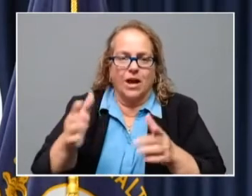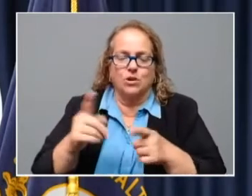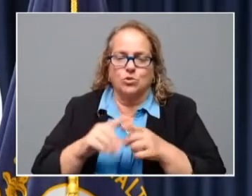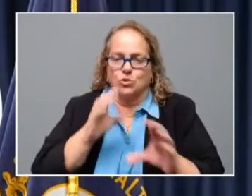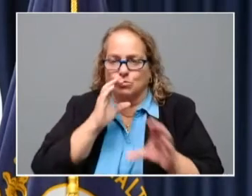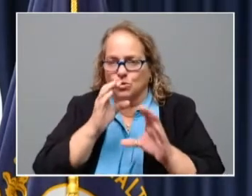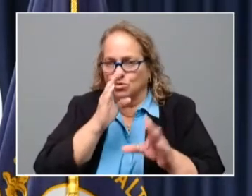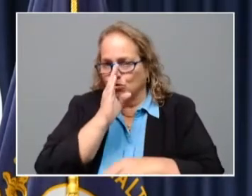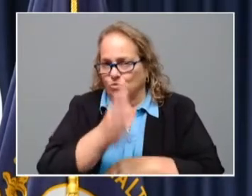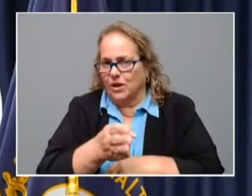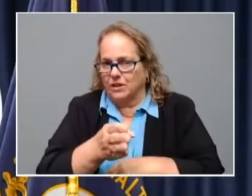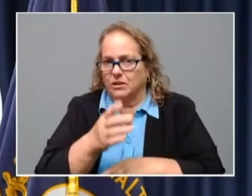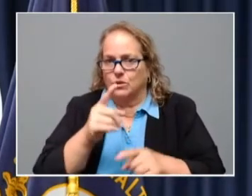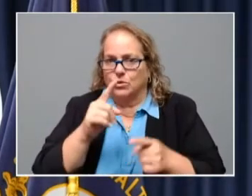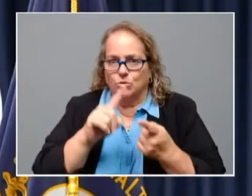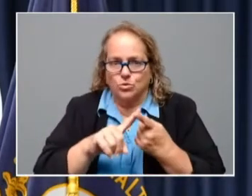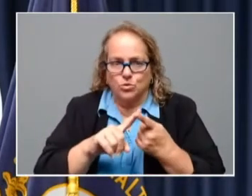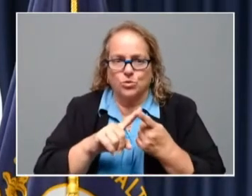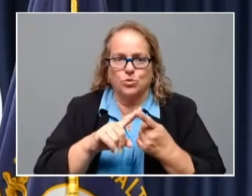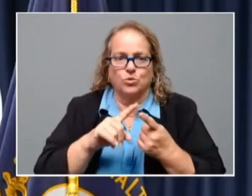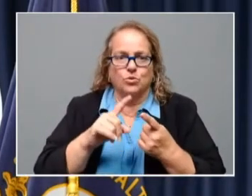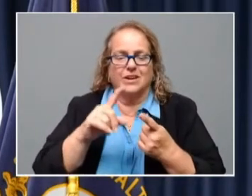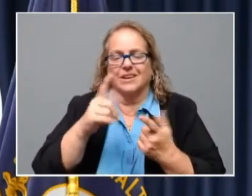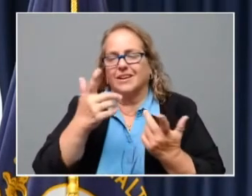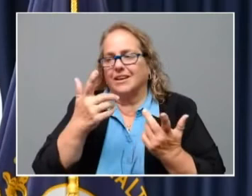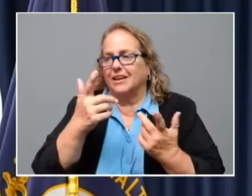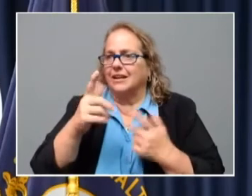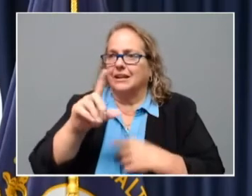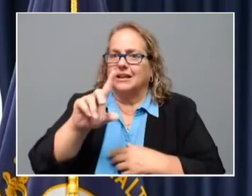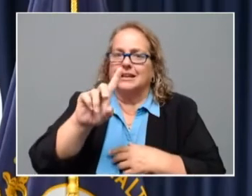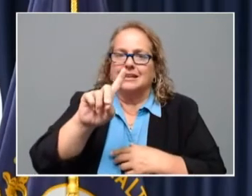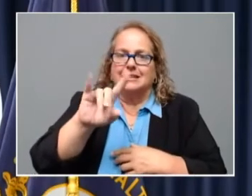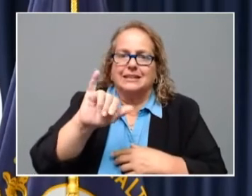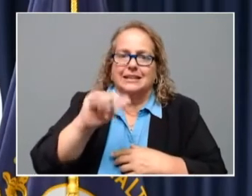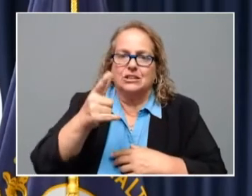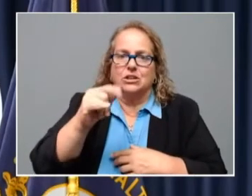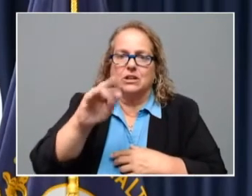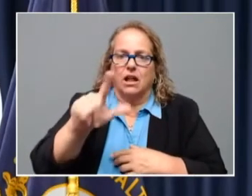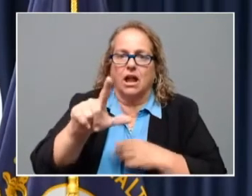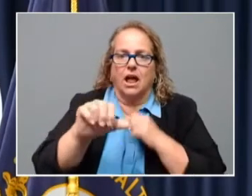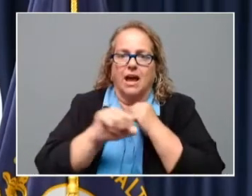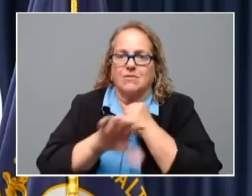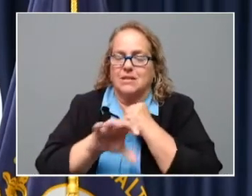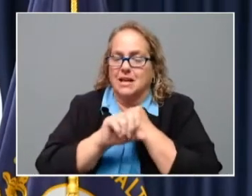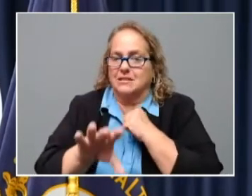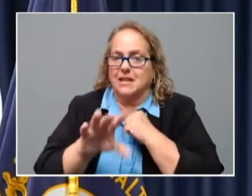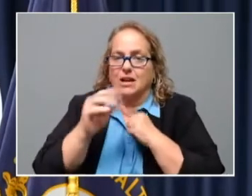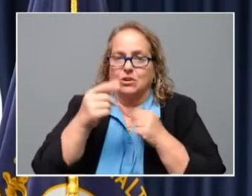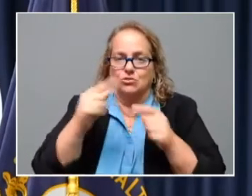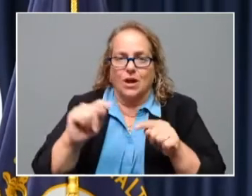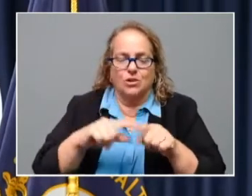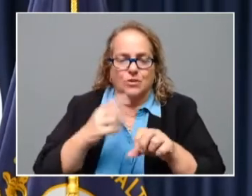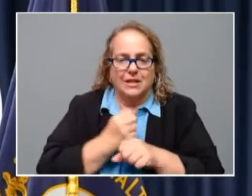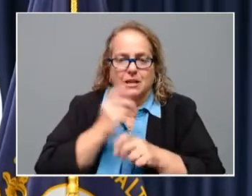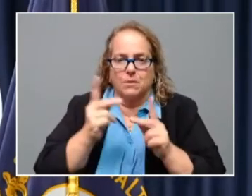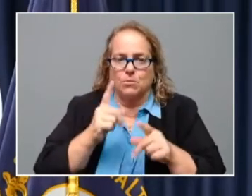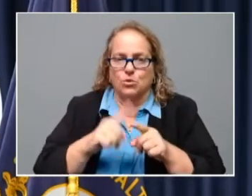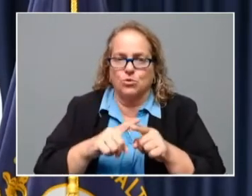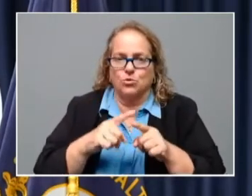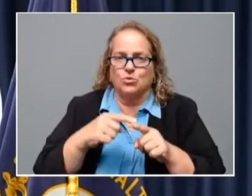digital advertising than others, and trying to get folks to be able to tell their